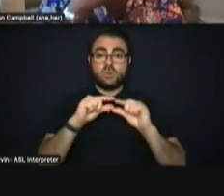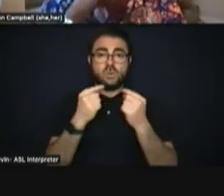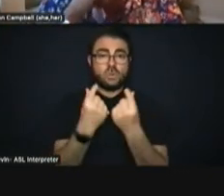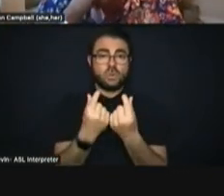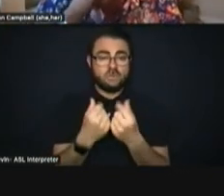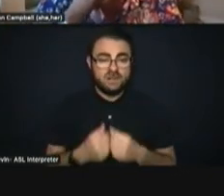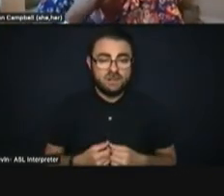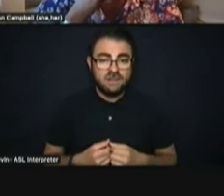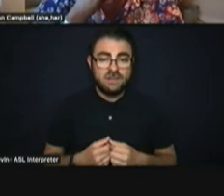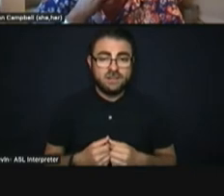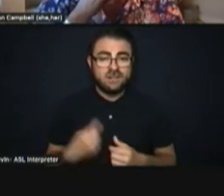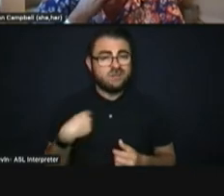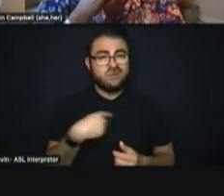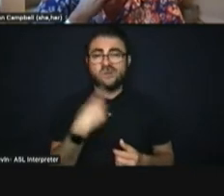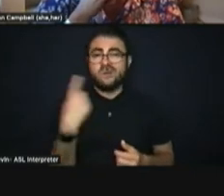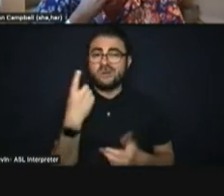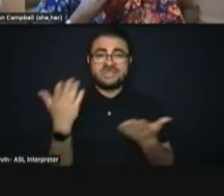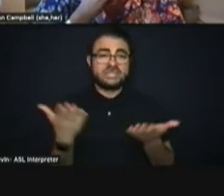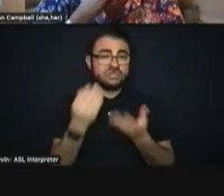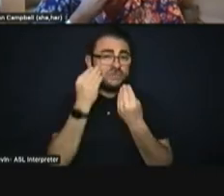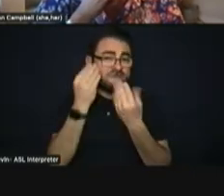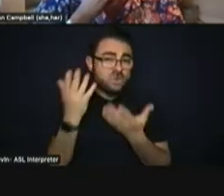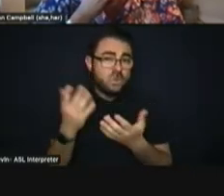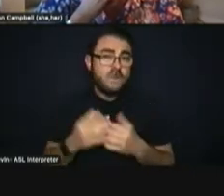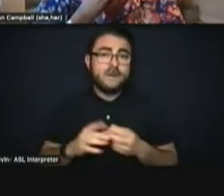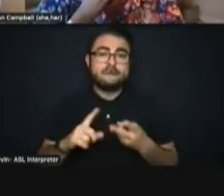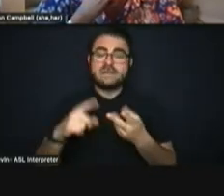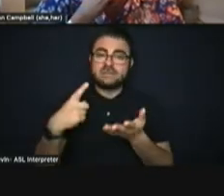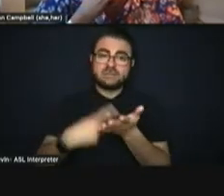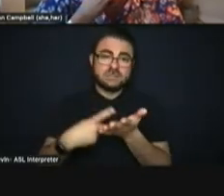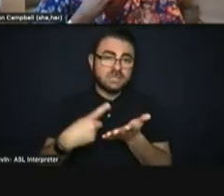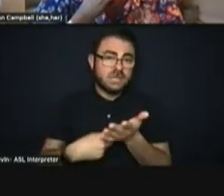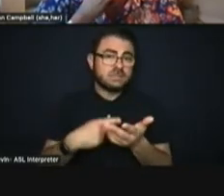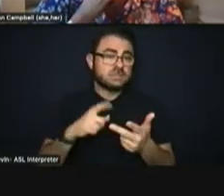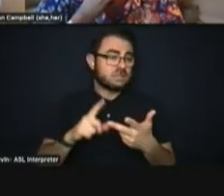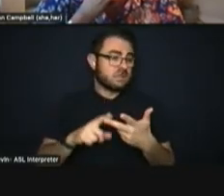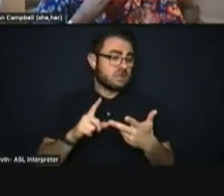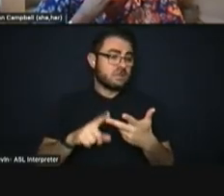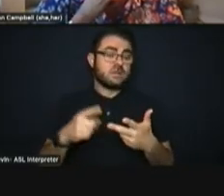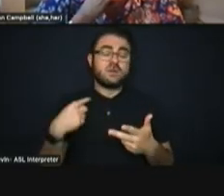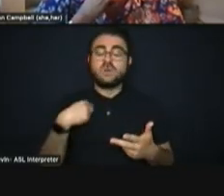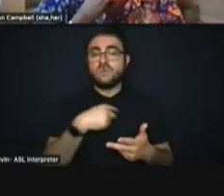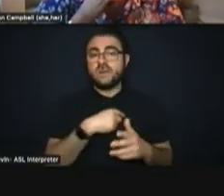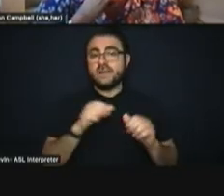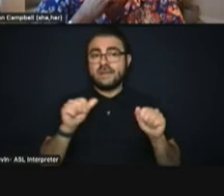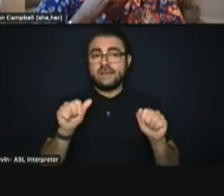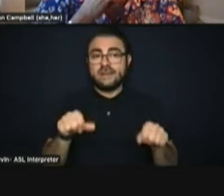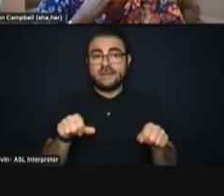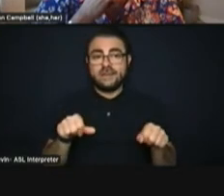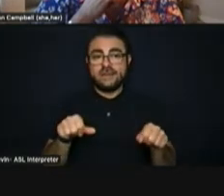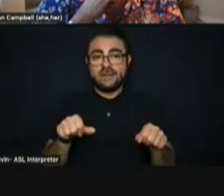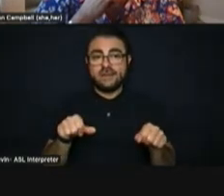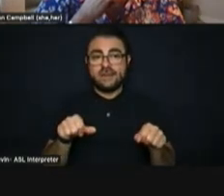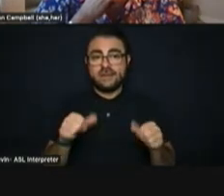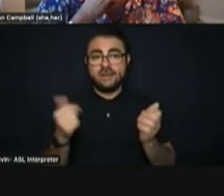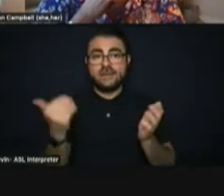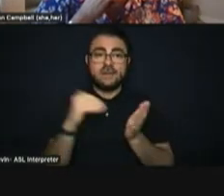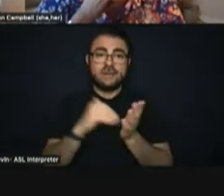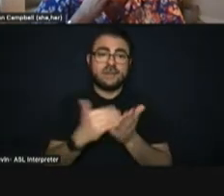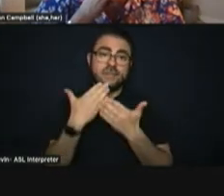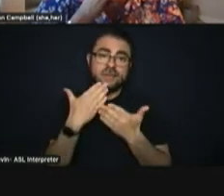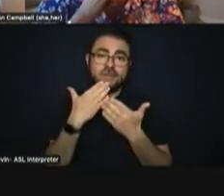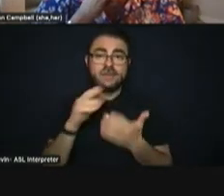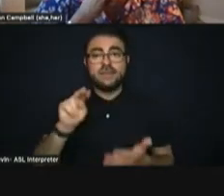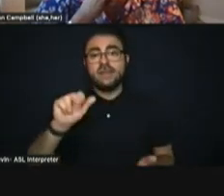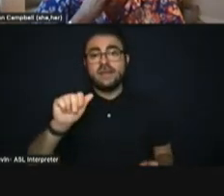always are here to inform and discuss, to be able to, again, I think Nathan and